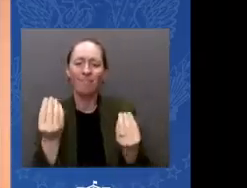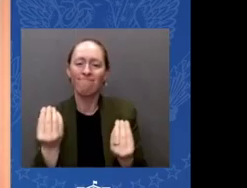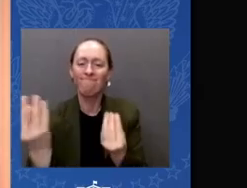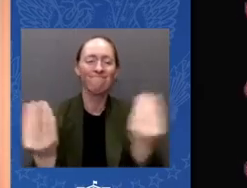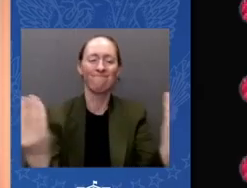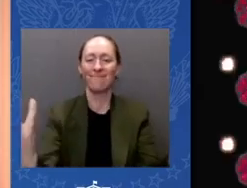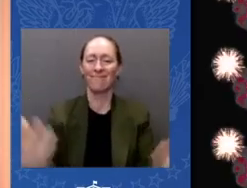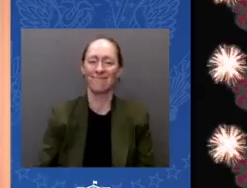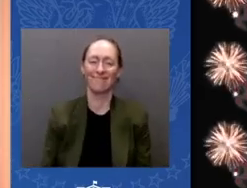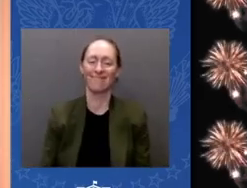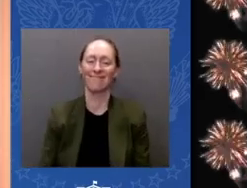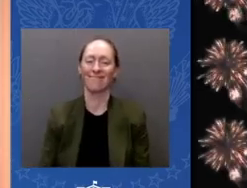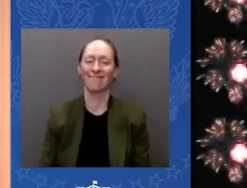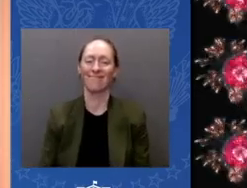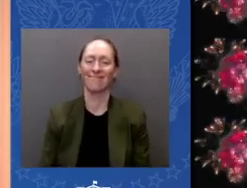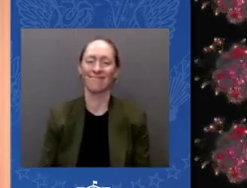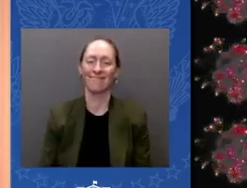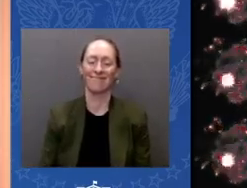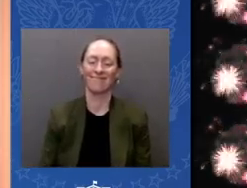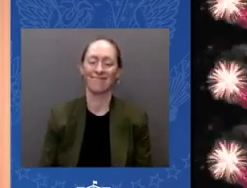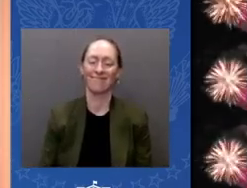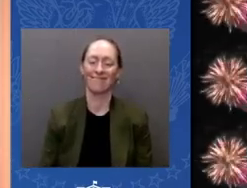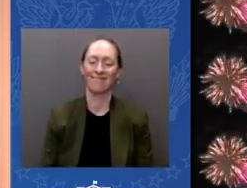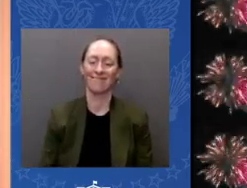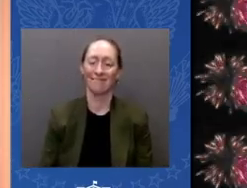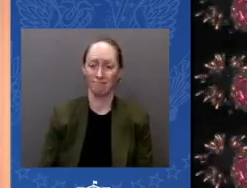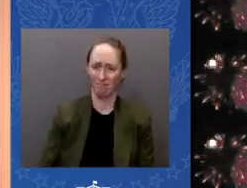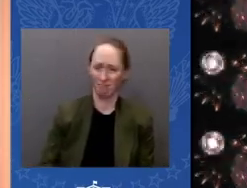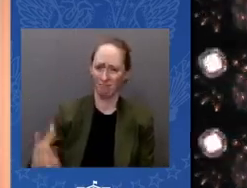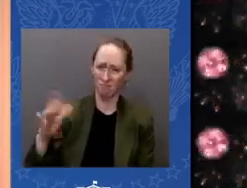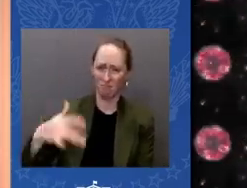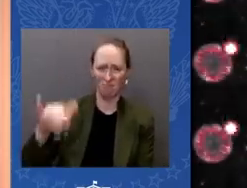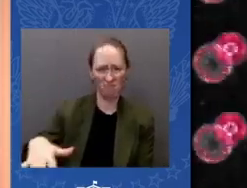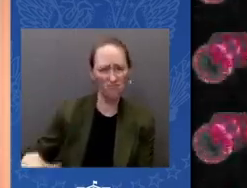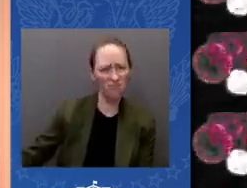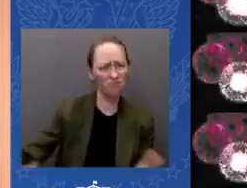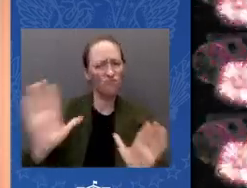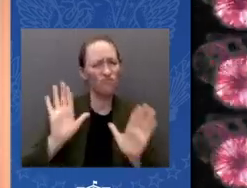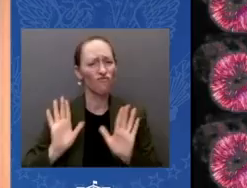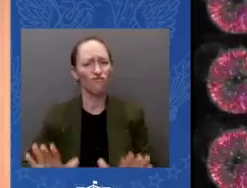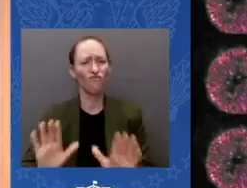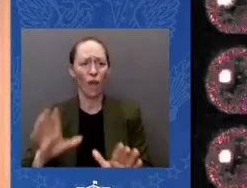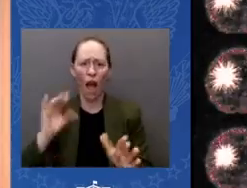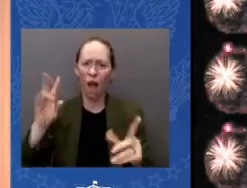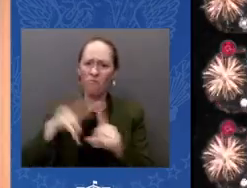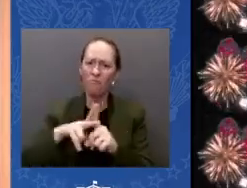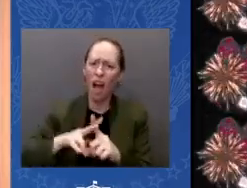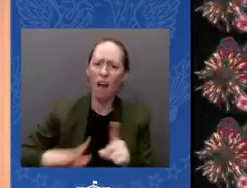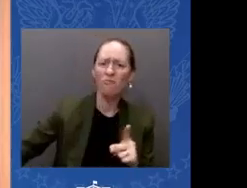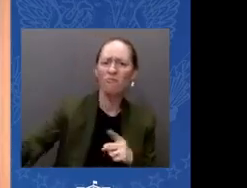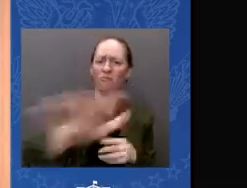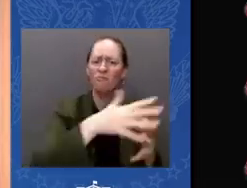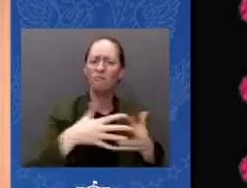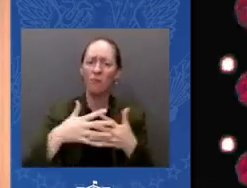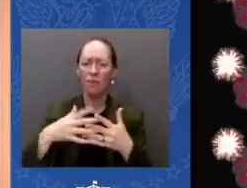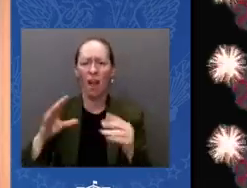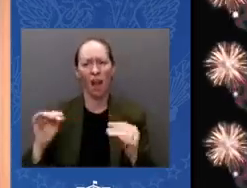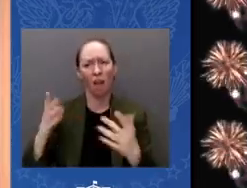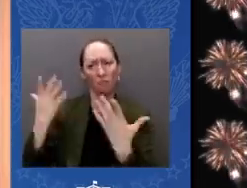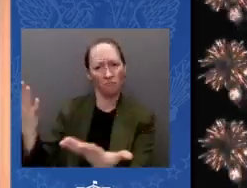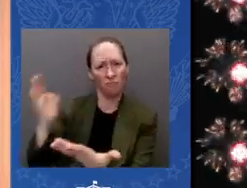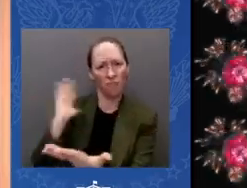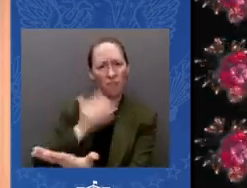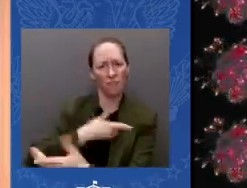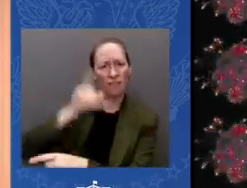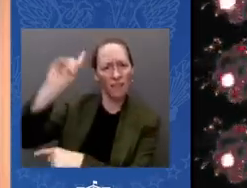nation, especially in the life of a democracy, whether here in America or for the families